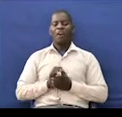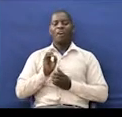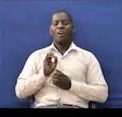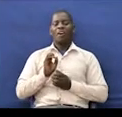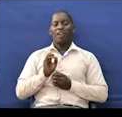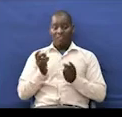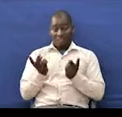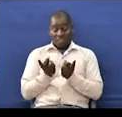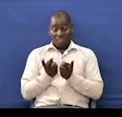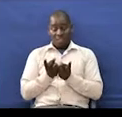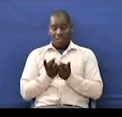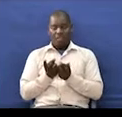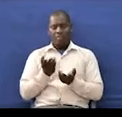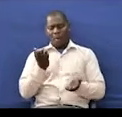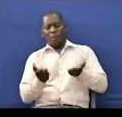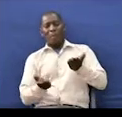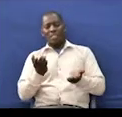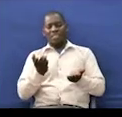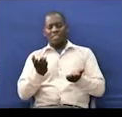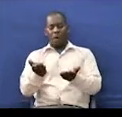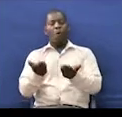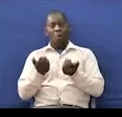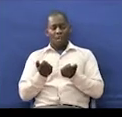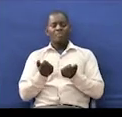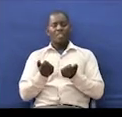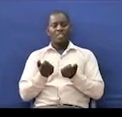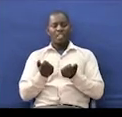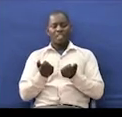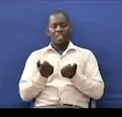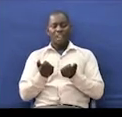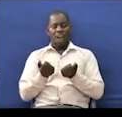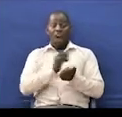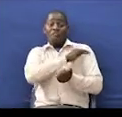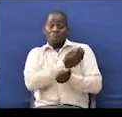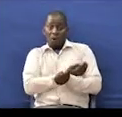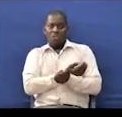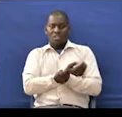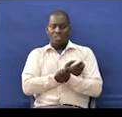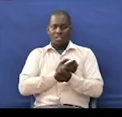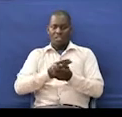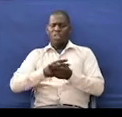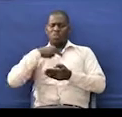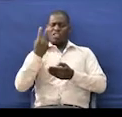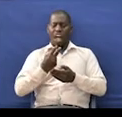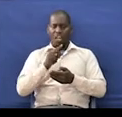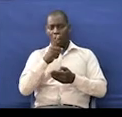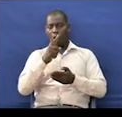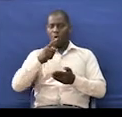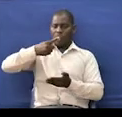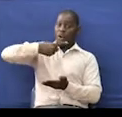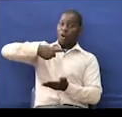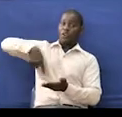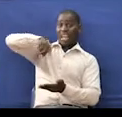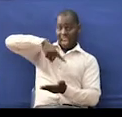of a force is the ability of a force to make something to turn or to rotate. We can write this definition that